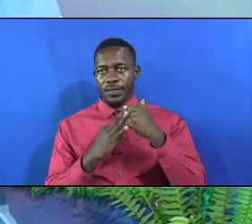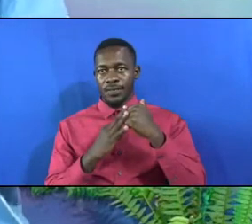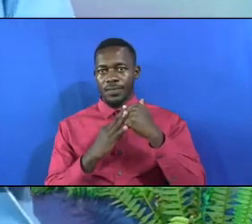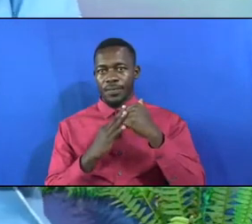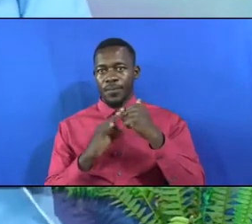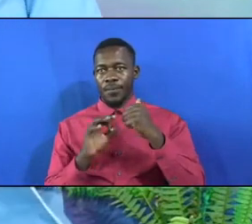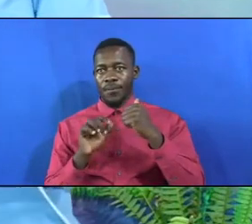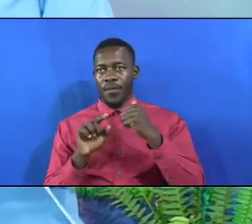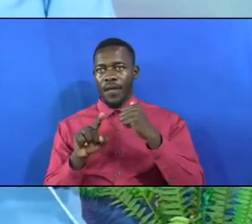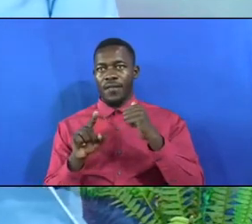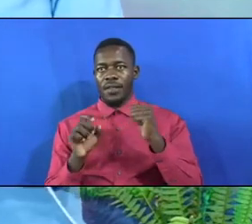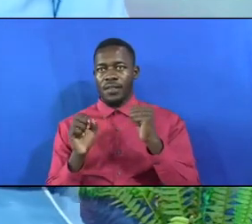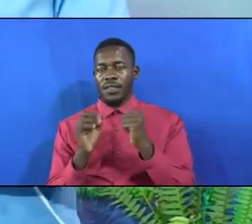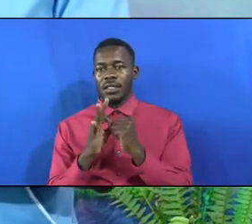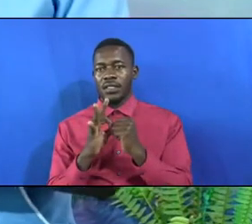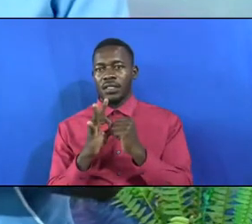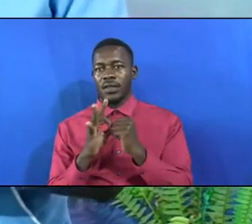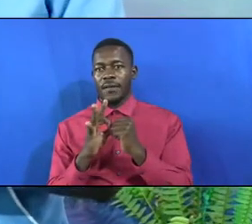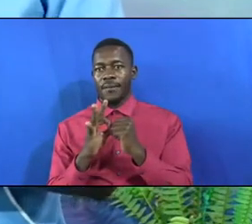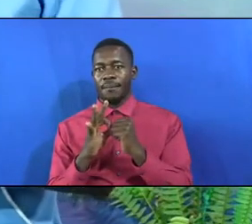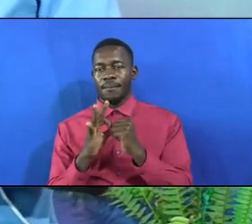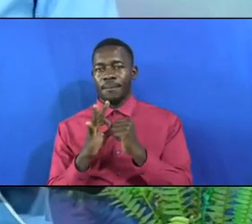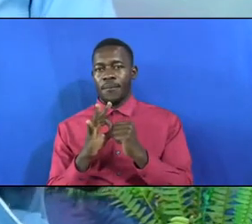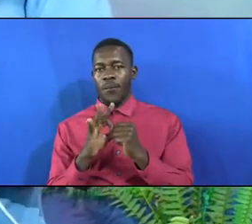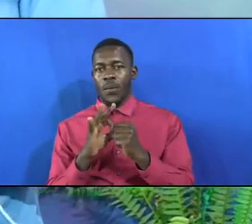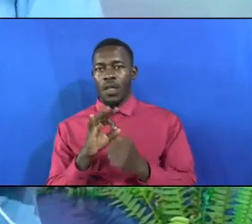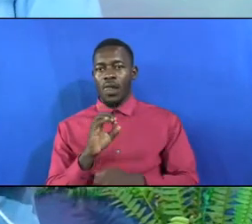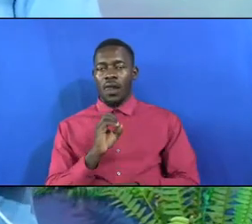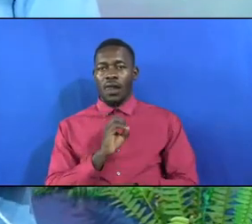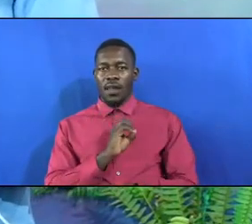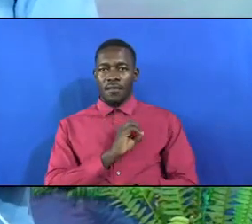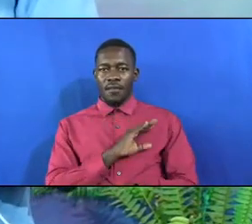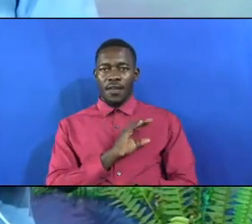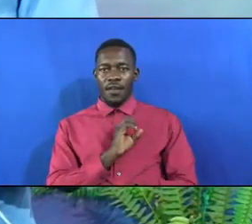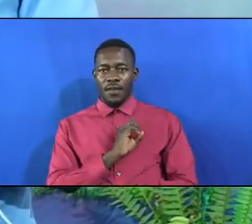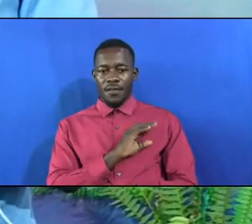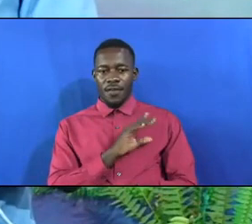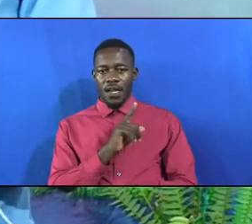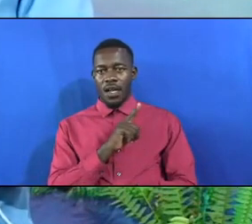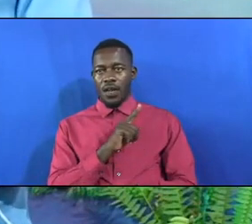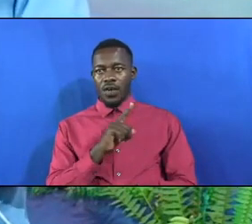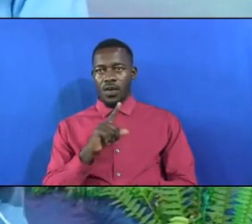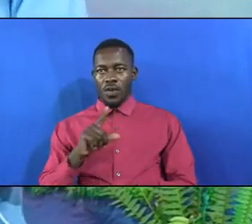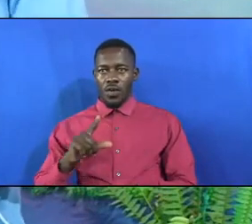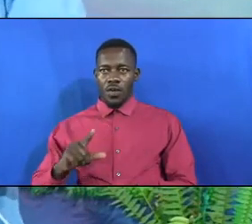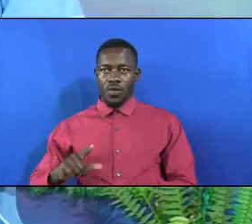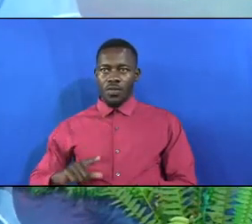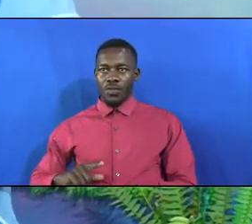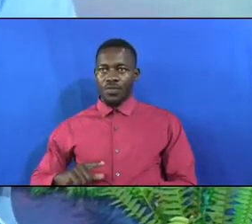and verse 13 tells us, to fear the Lord is to hate evil.